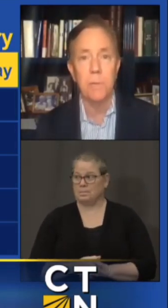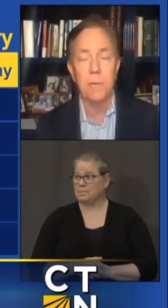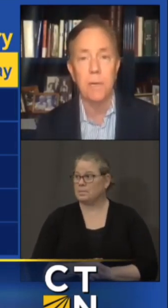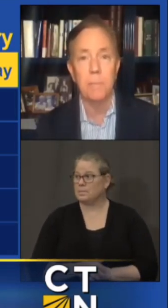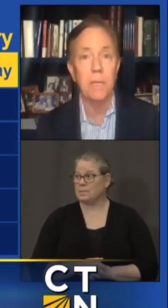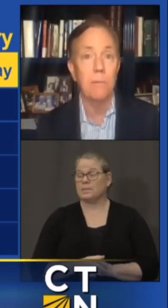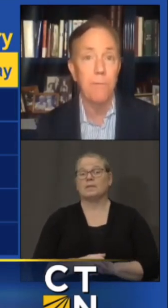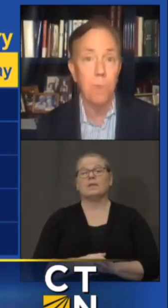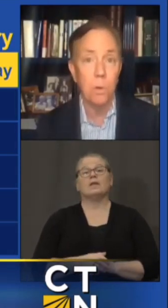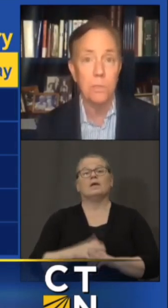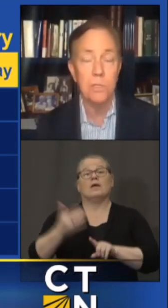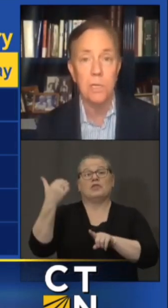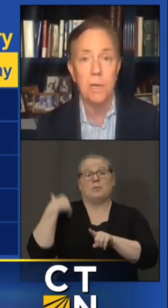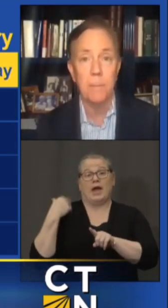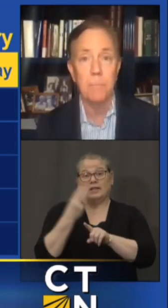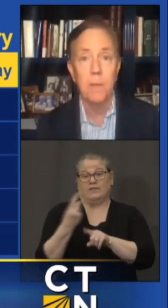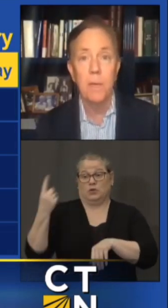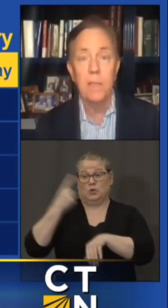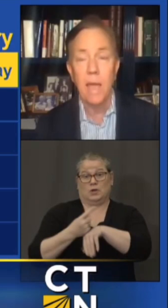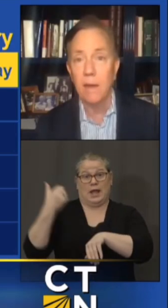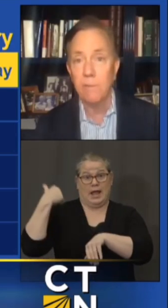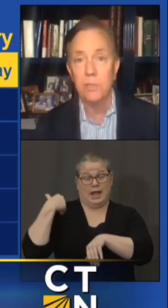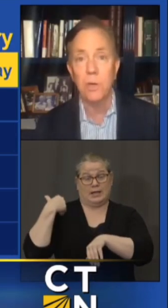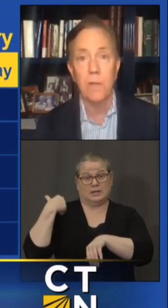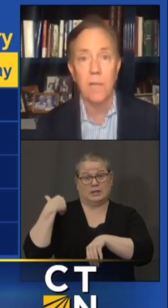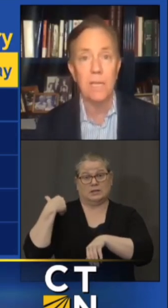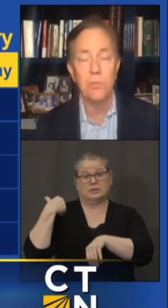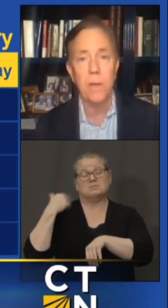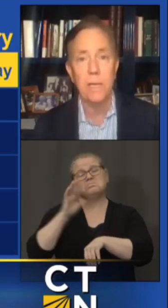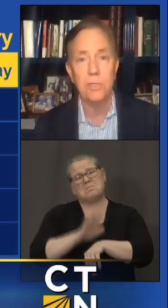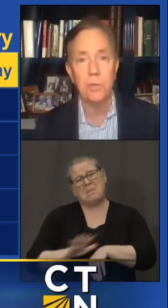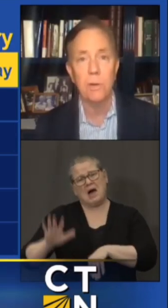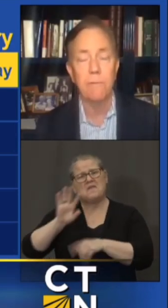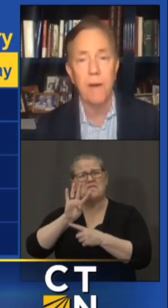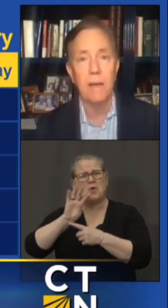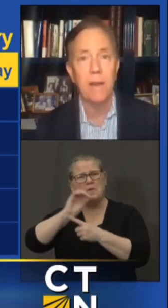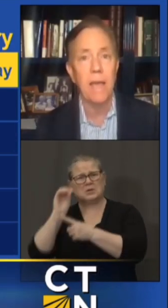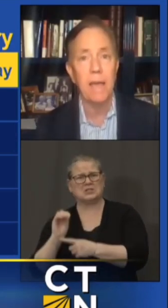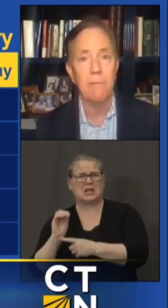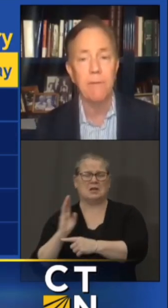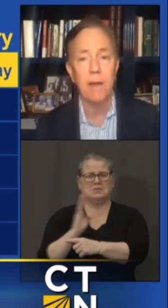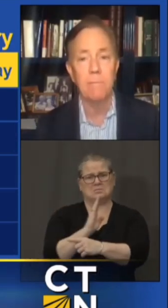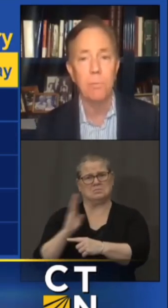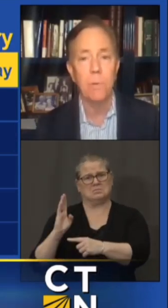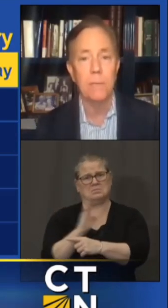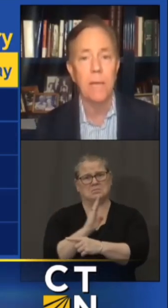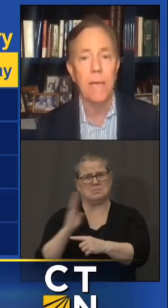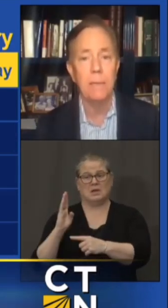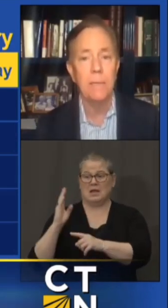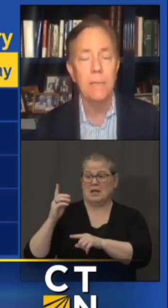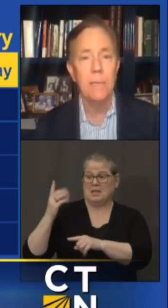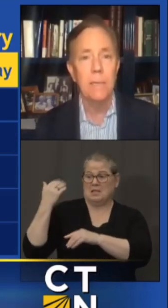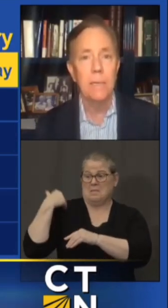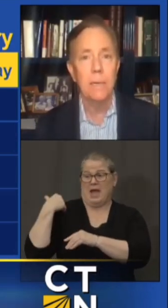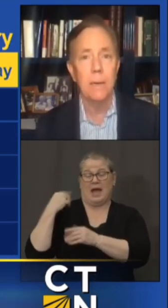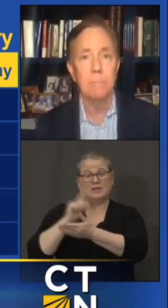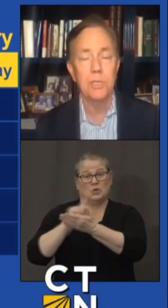have been in the fours. The average over the last week, sort of 5.5, 5.8.